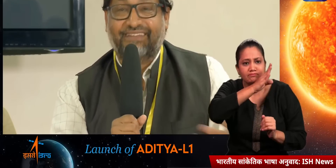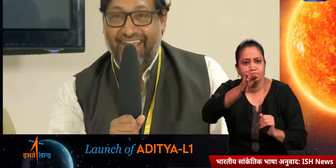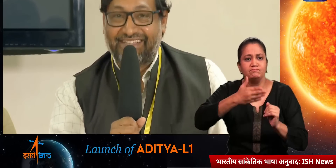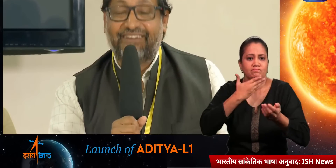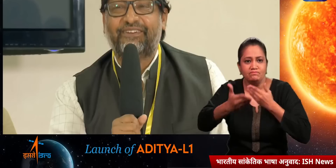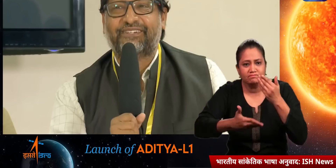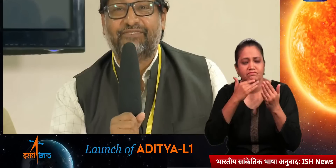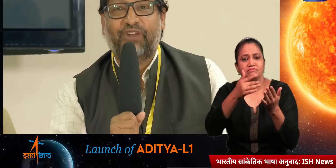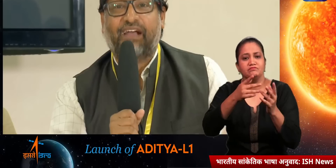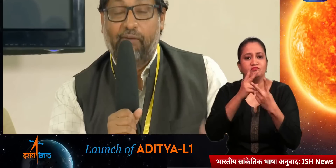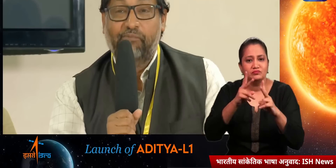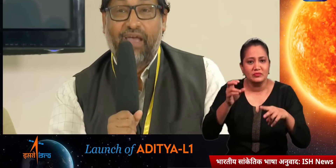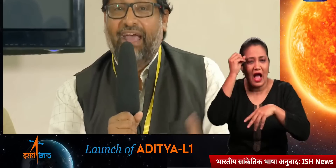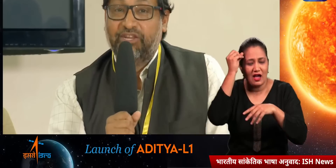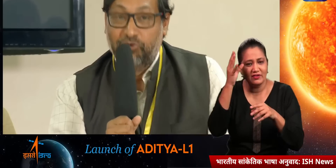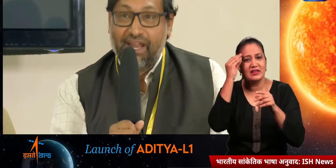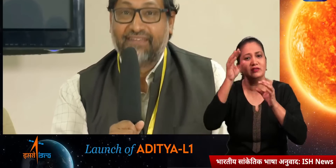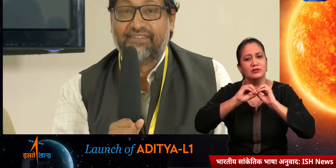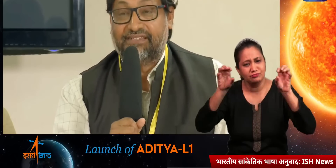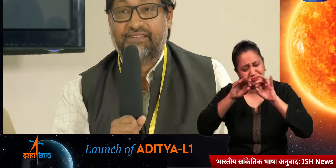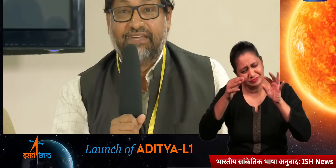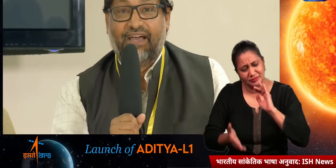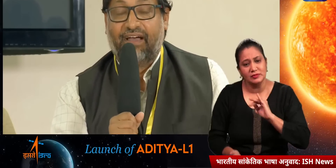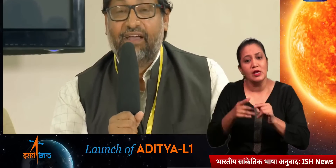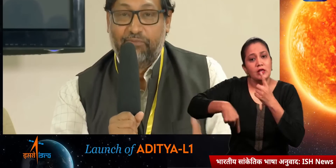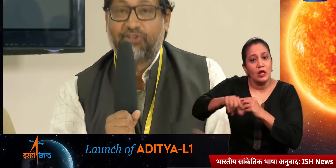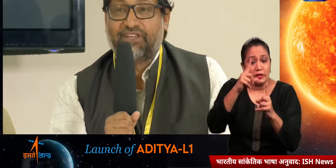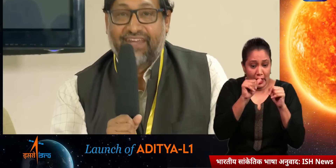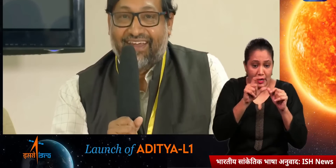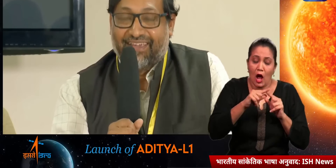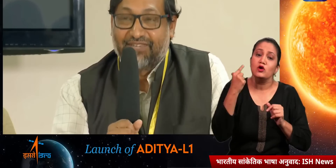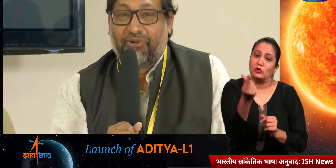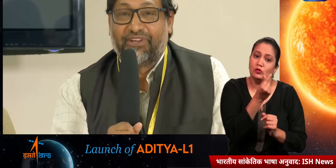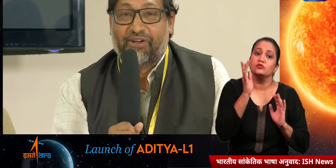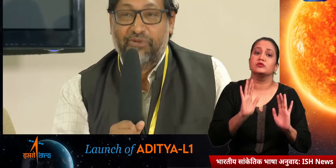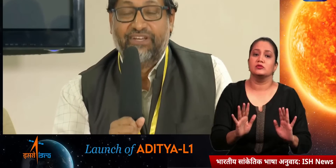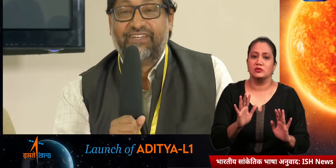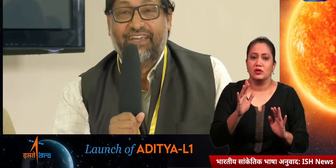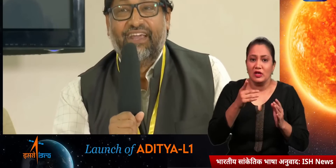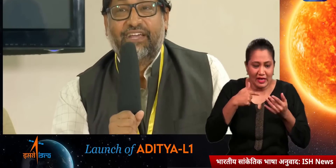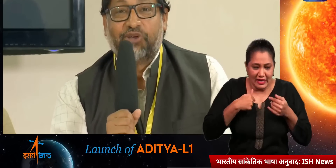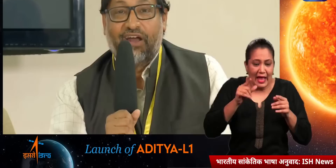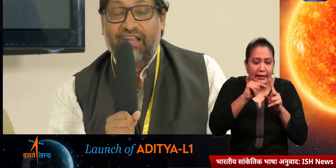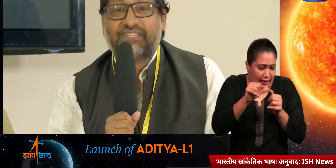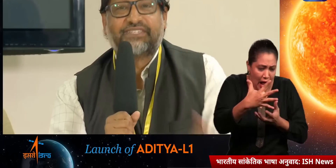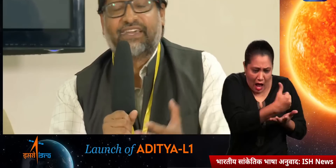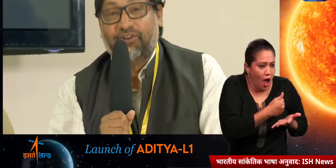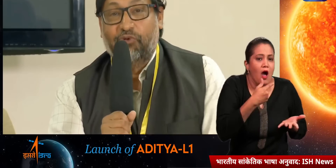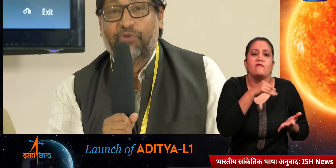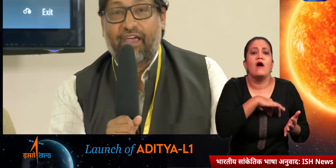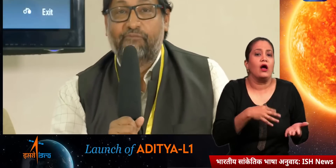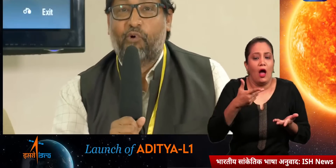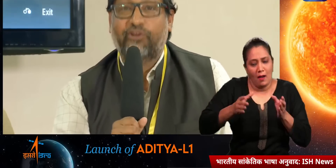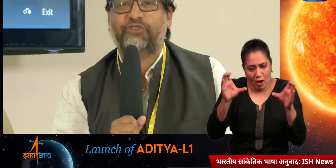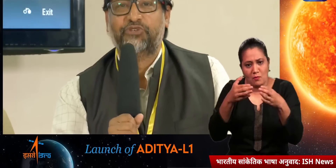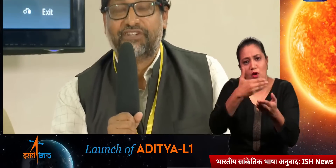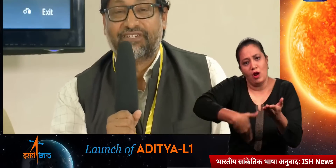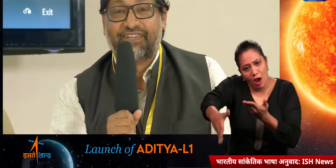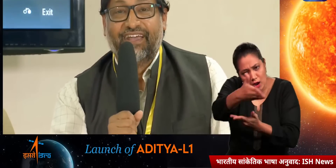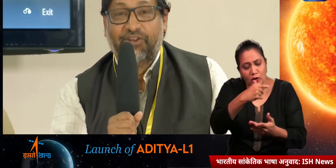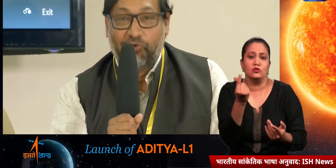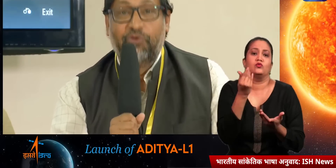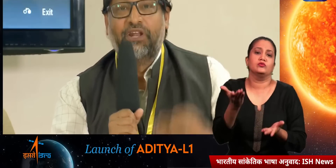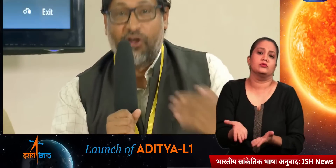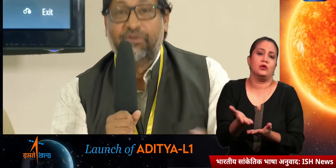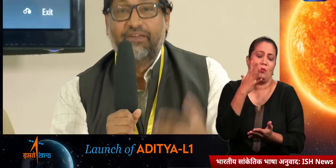youngsters, the next generation will come and utilize this data, because the data is for the community. So unless, we have more